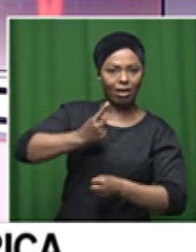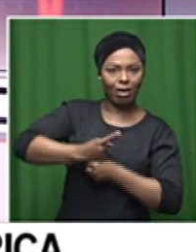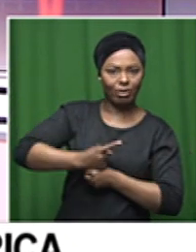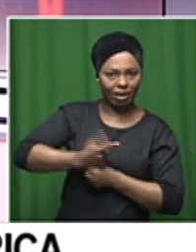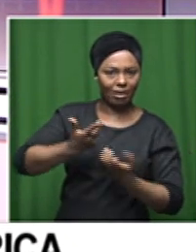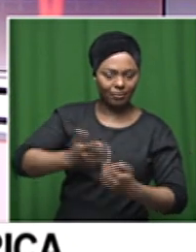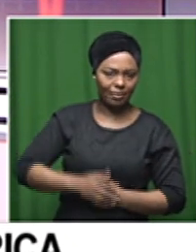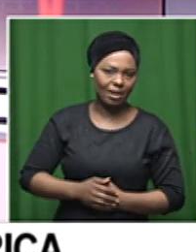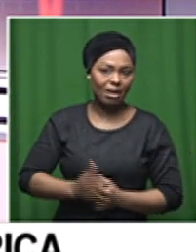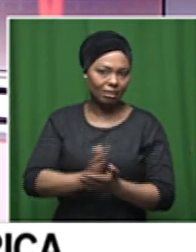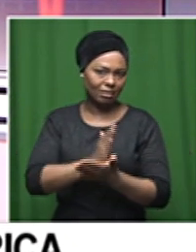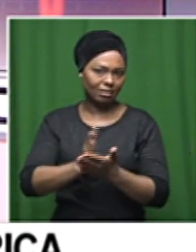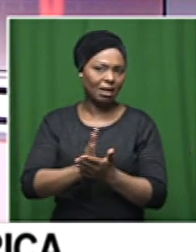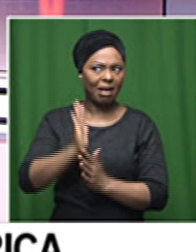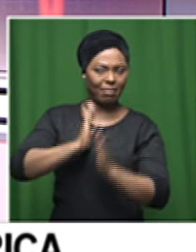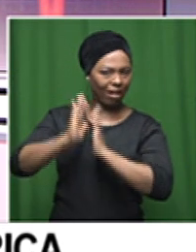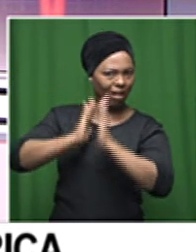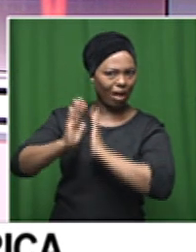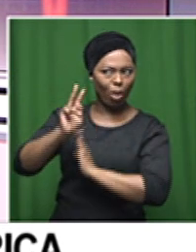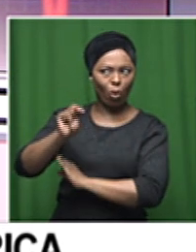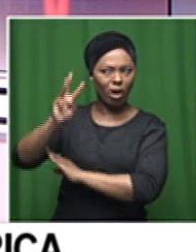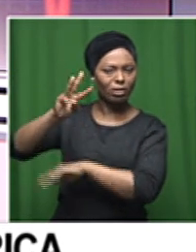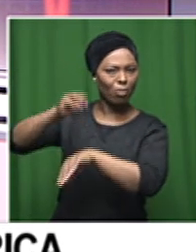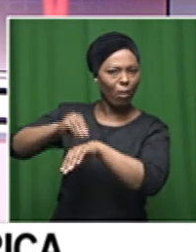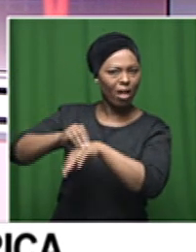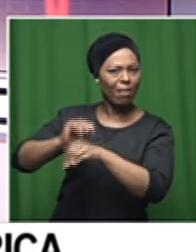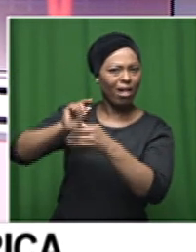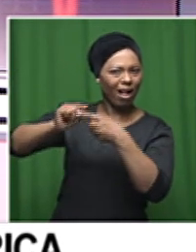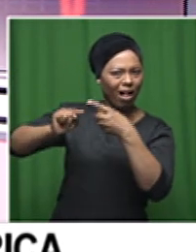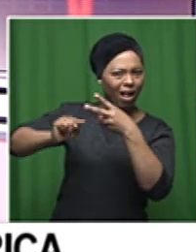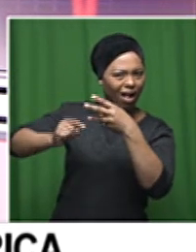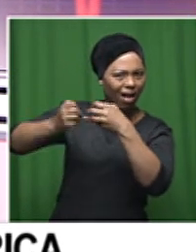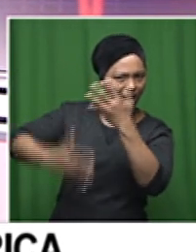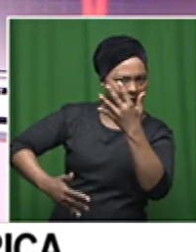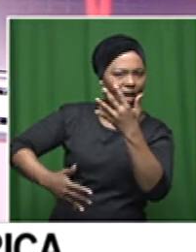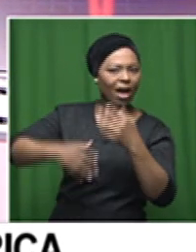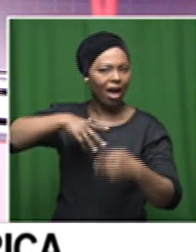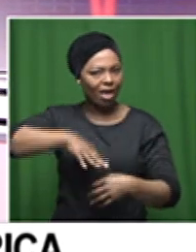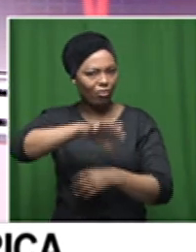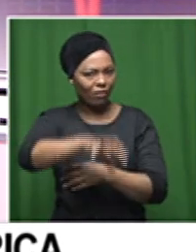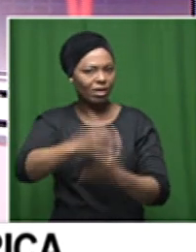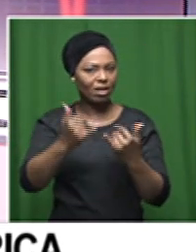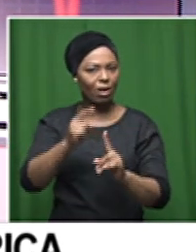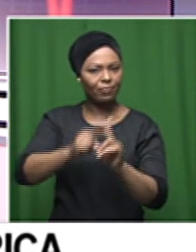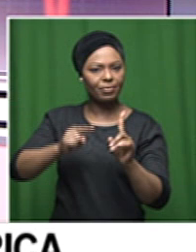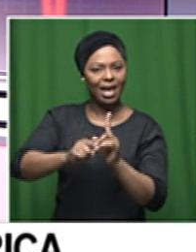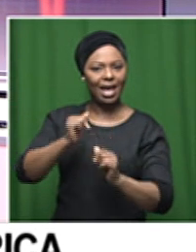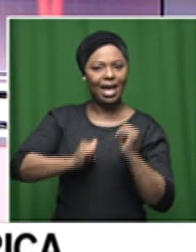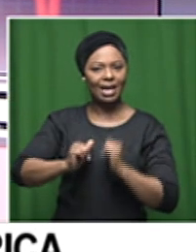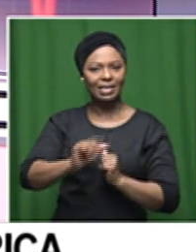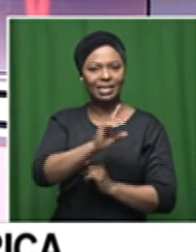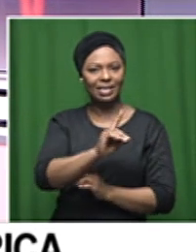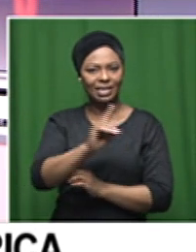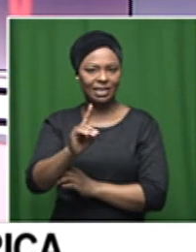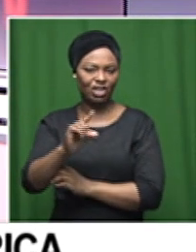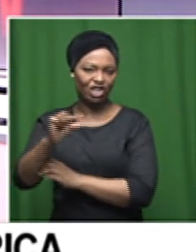to talk to us about how these challenges of the Northwest and other provinces affect the Gauteng state of health, we're joined by Acting Deputy Director General of the